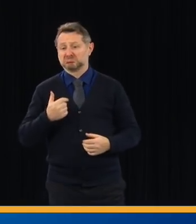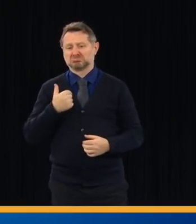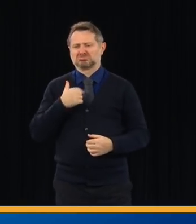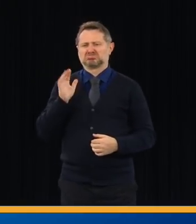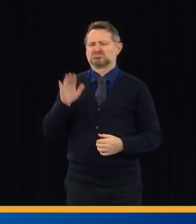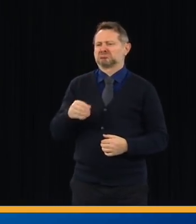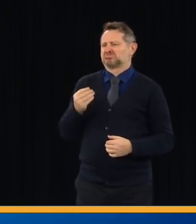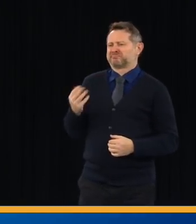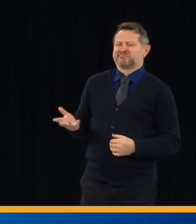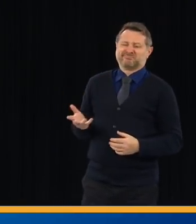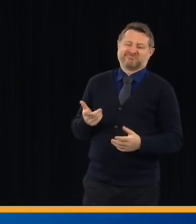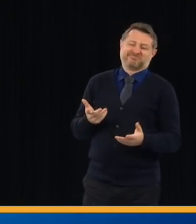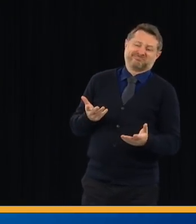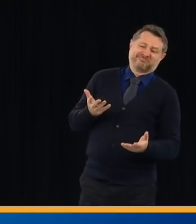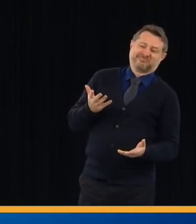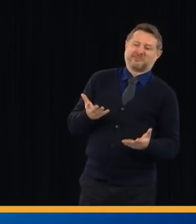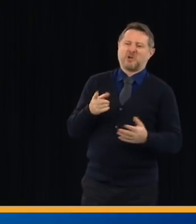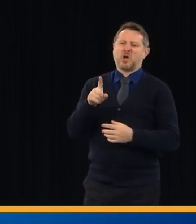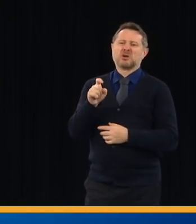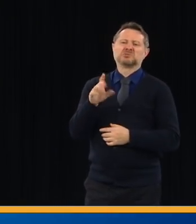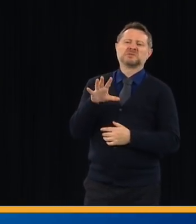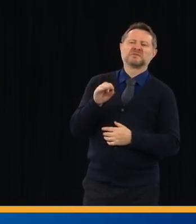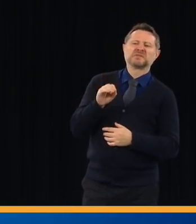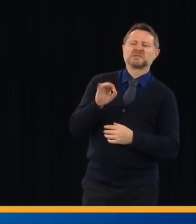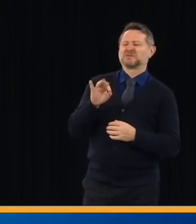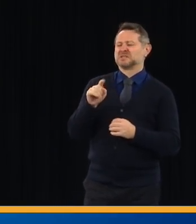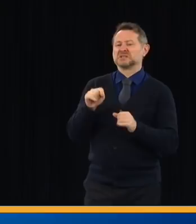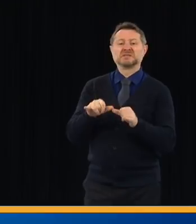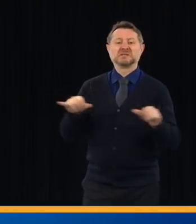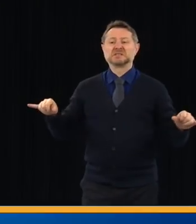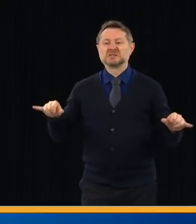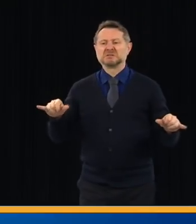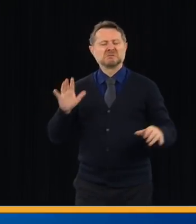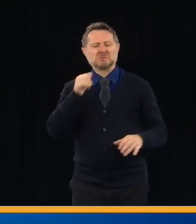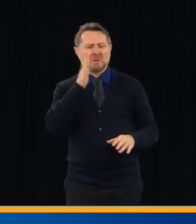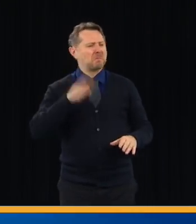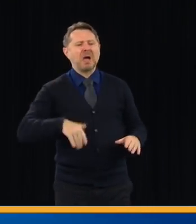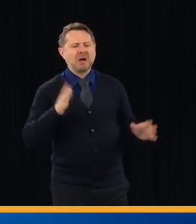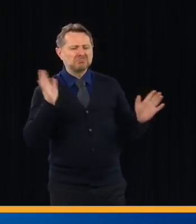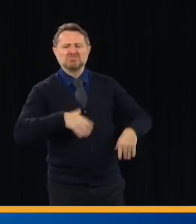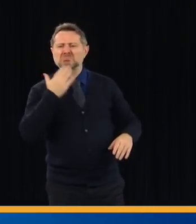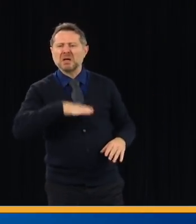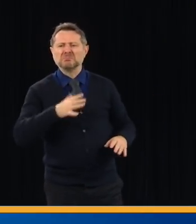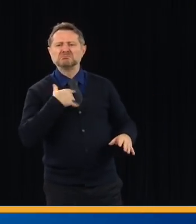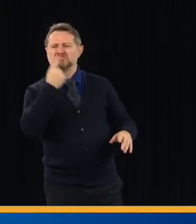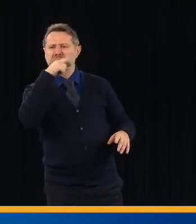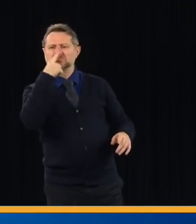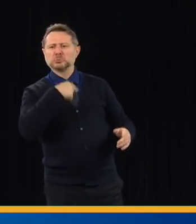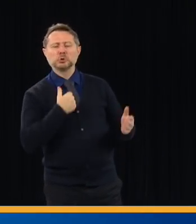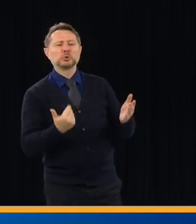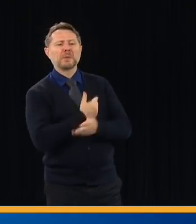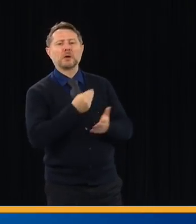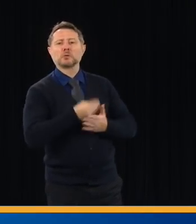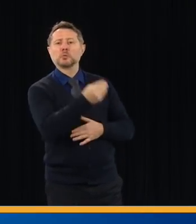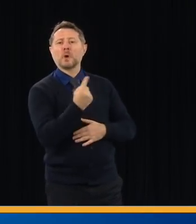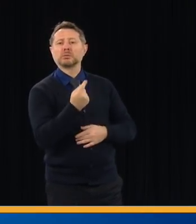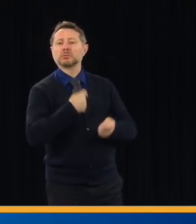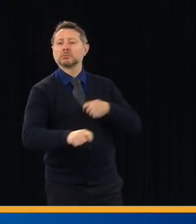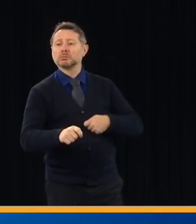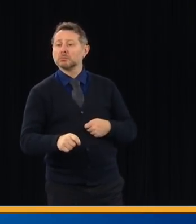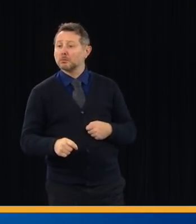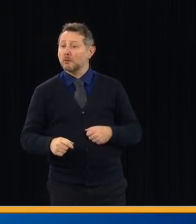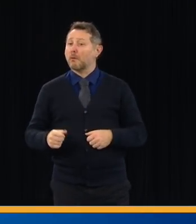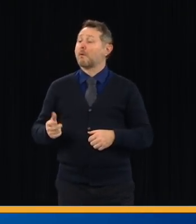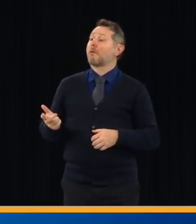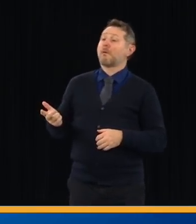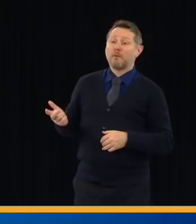were 150 feet of it. He says, all right, I will replace it. Now, if I get a nice garden hose